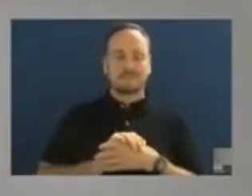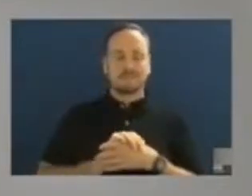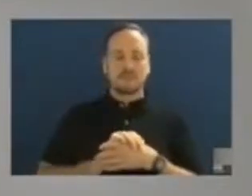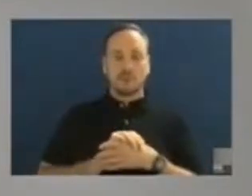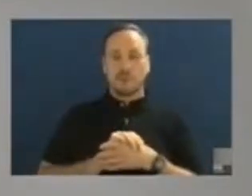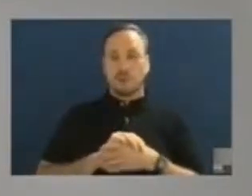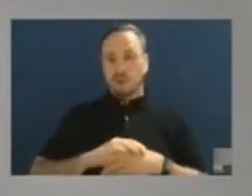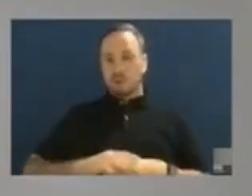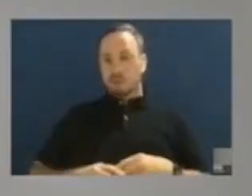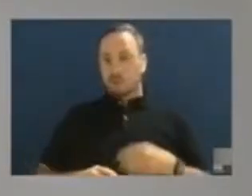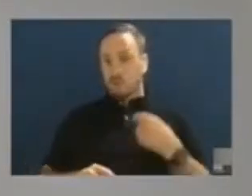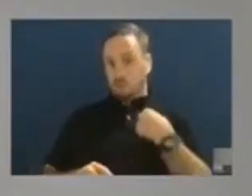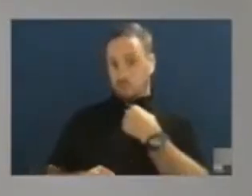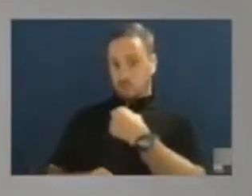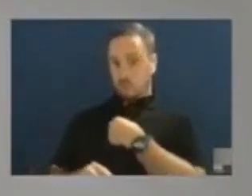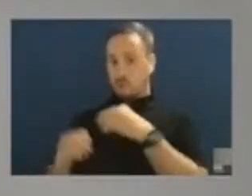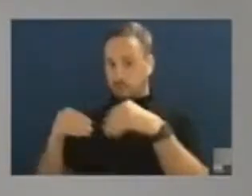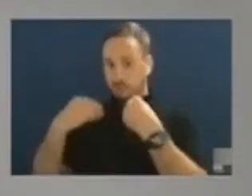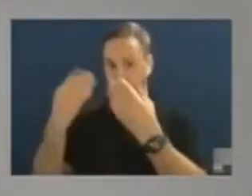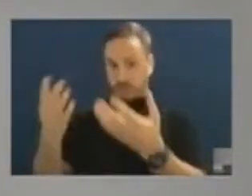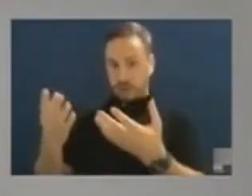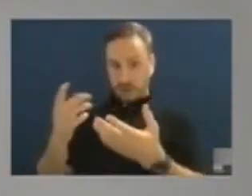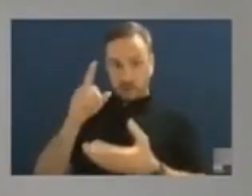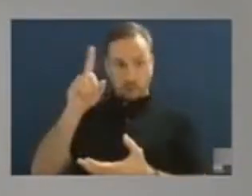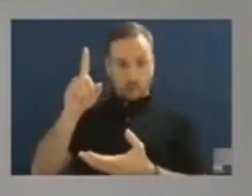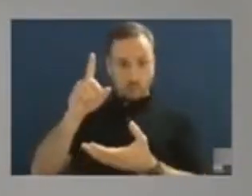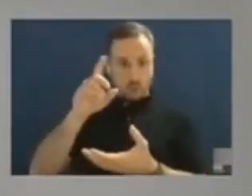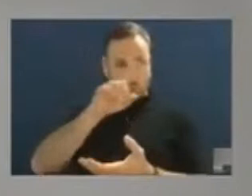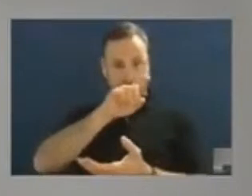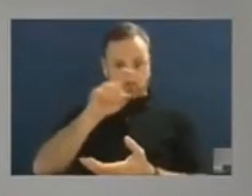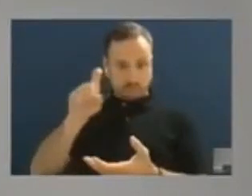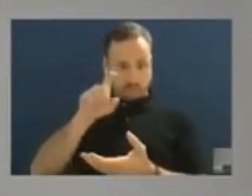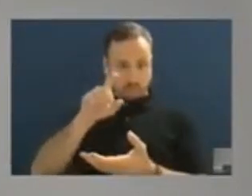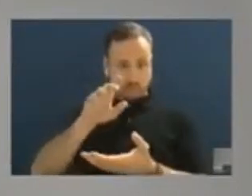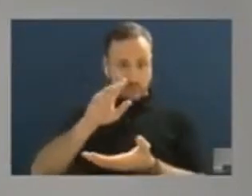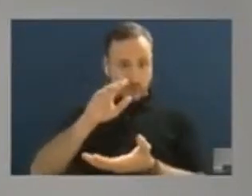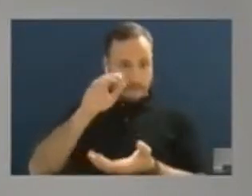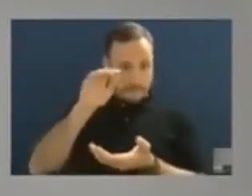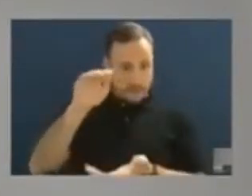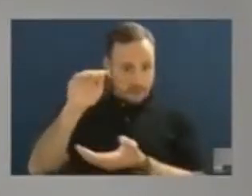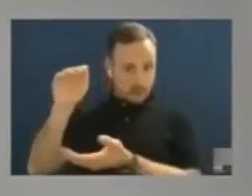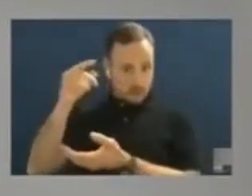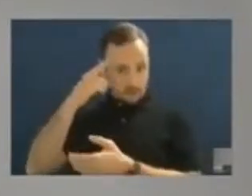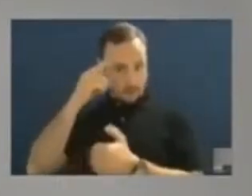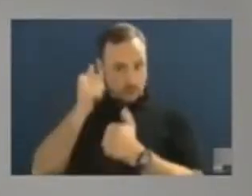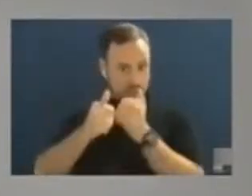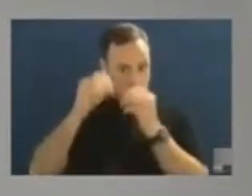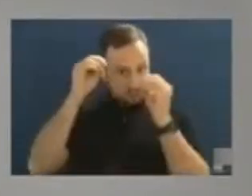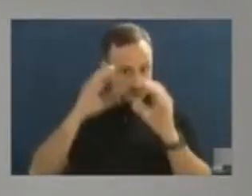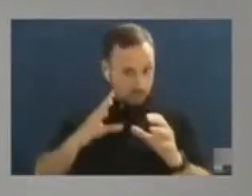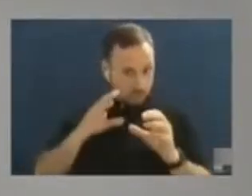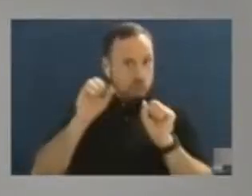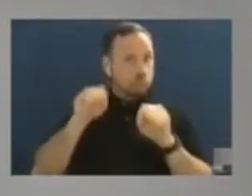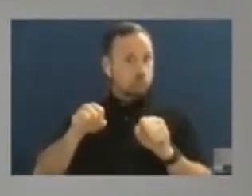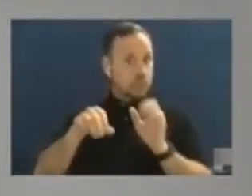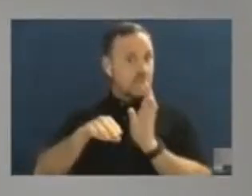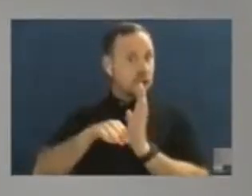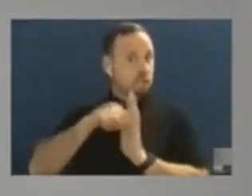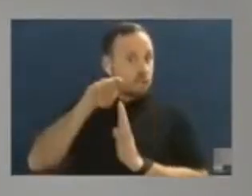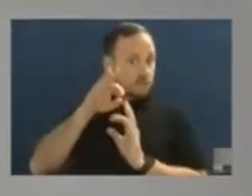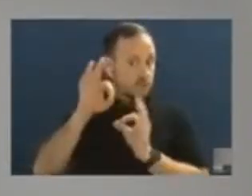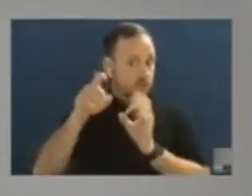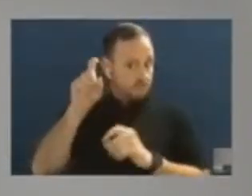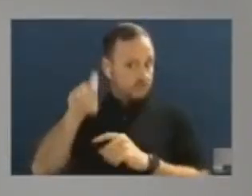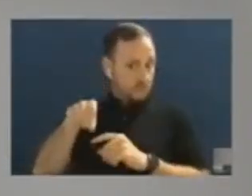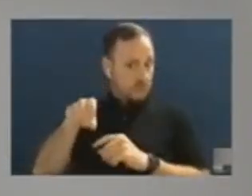of these disinfecting spray bottles for each teacher, and then they'll be getting refills as needed? Absolutely. This is very good to know, because I know that's